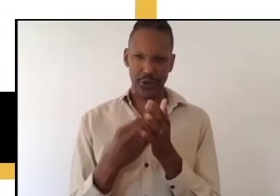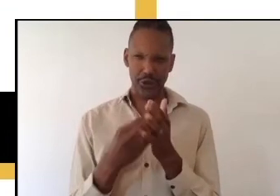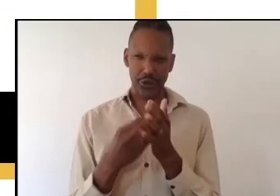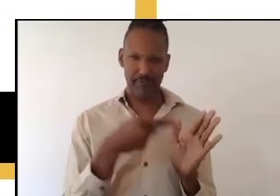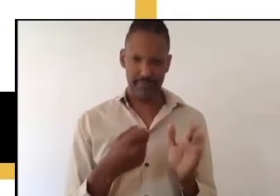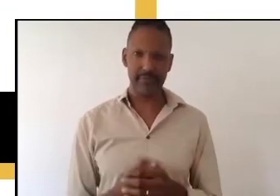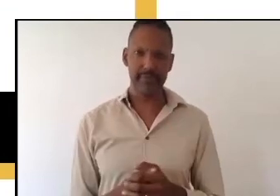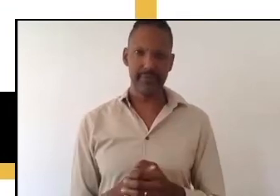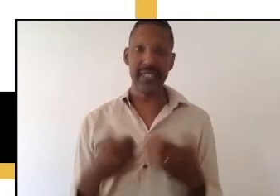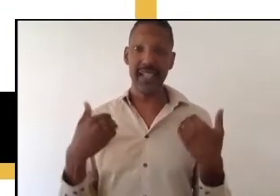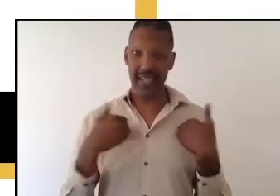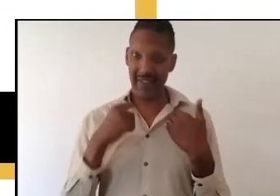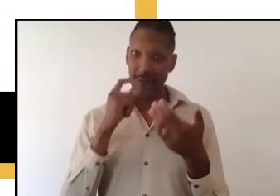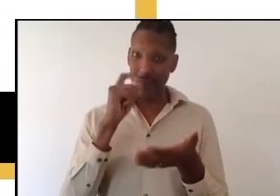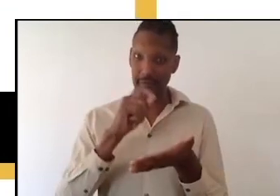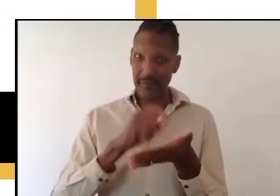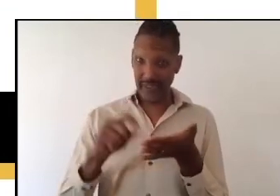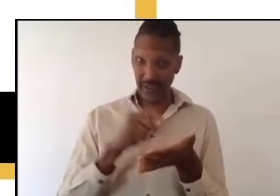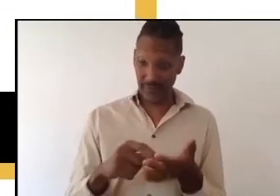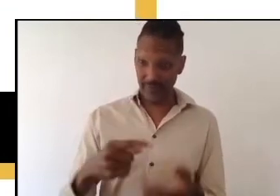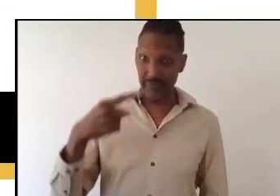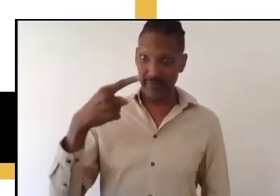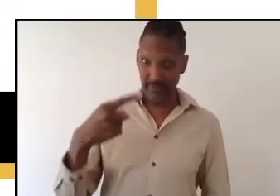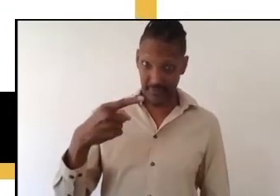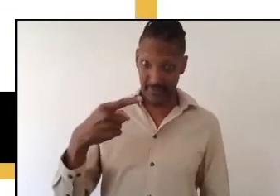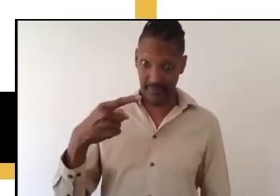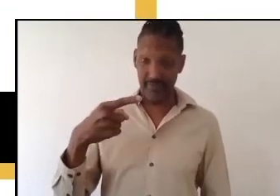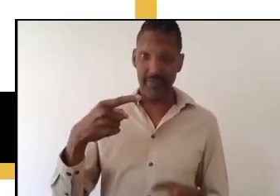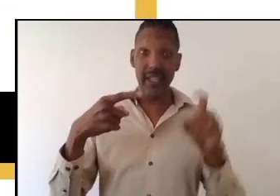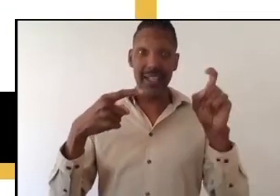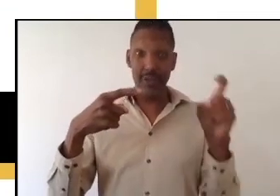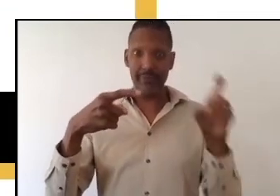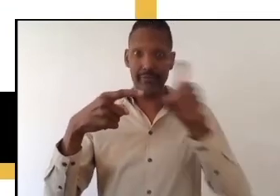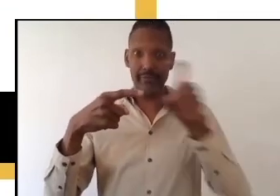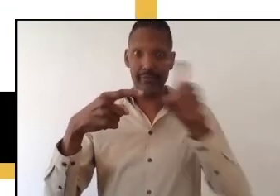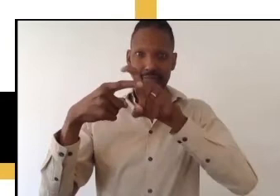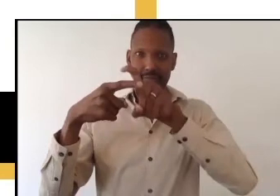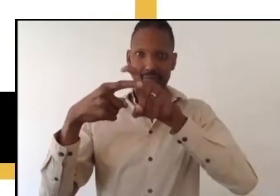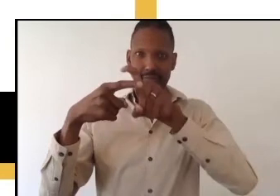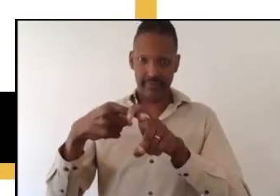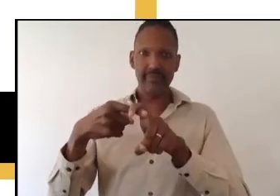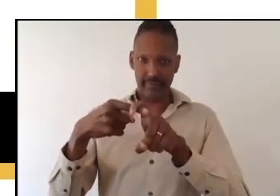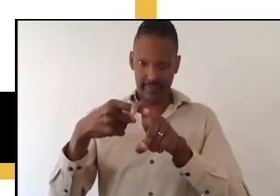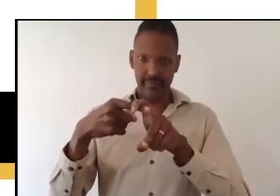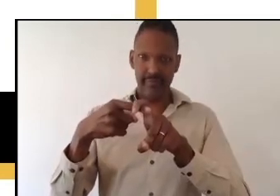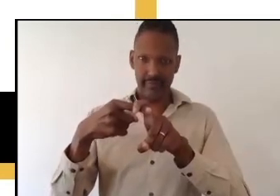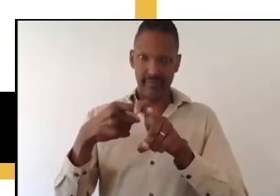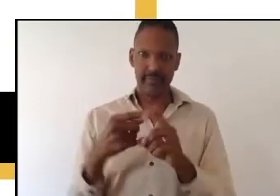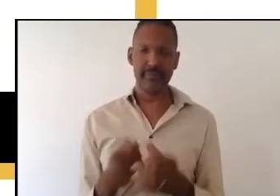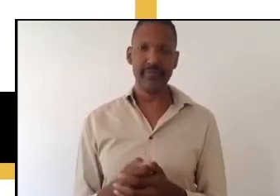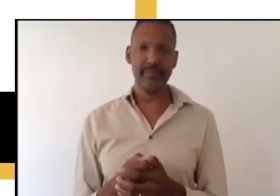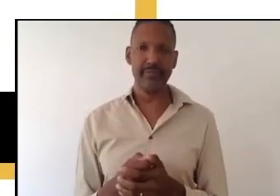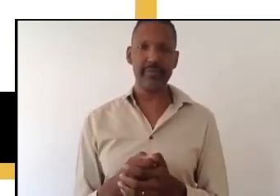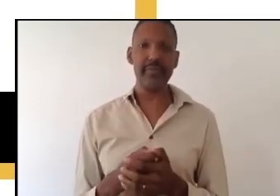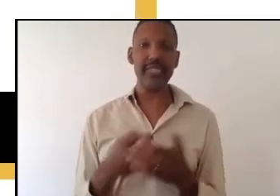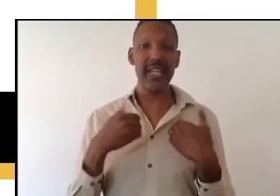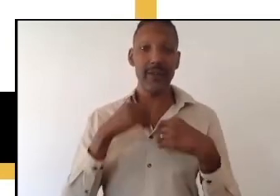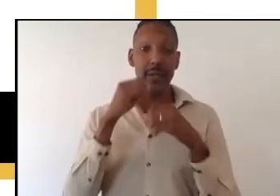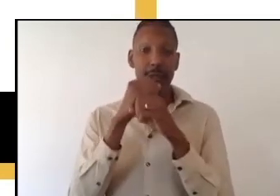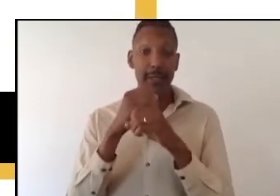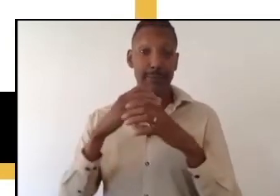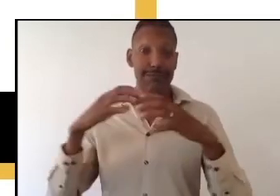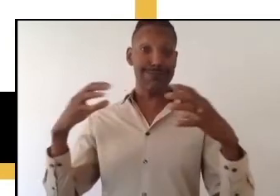You will need a coat hanger, a pencil, 2 identical balloons, or large